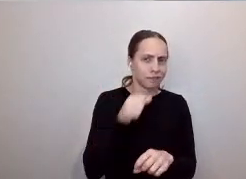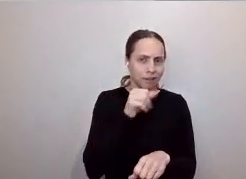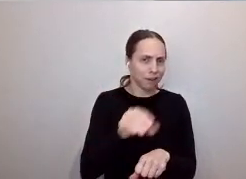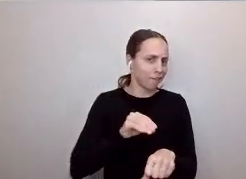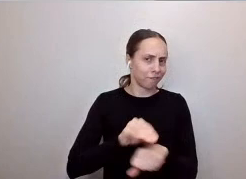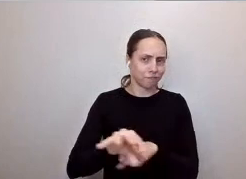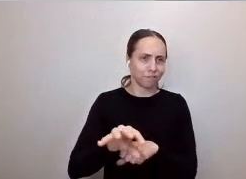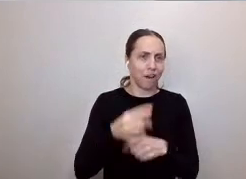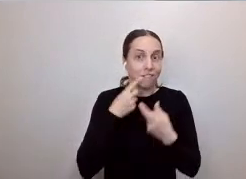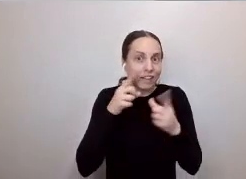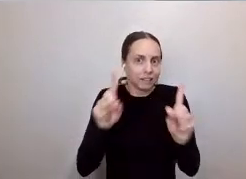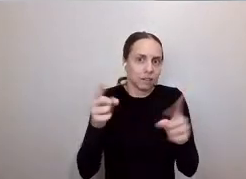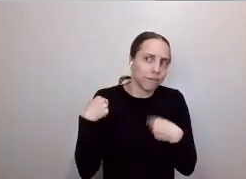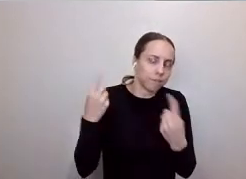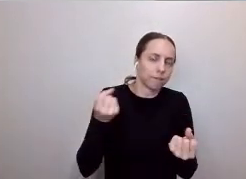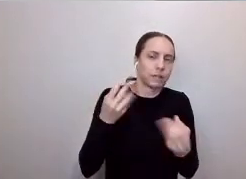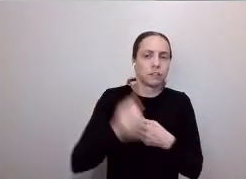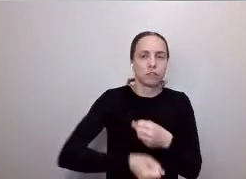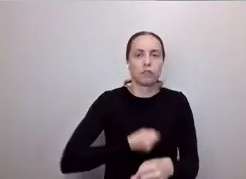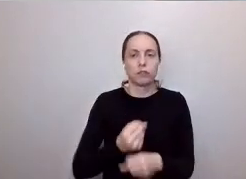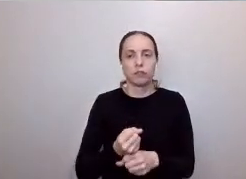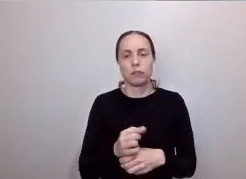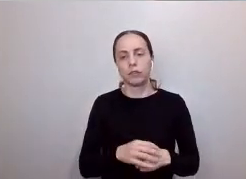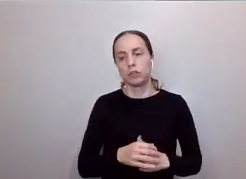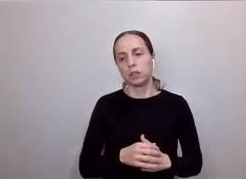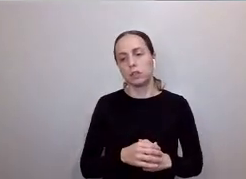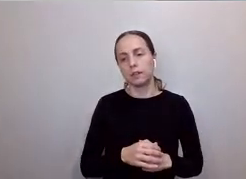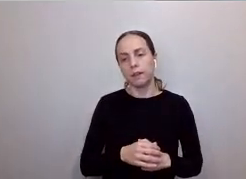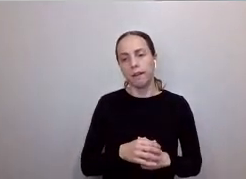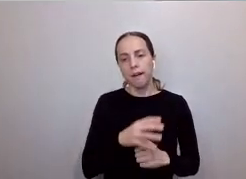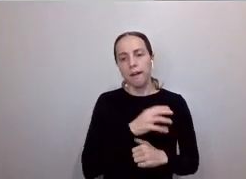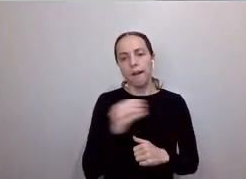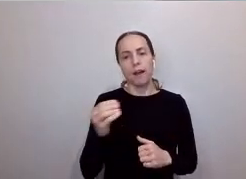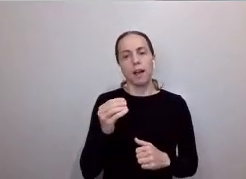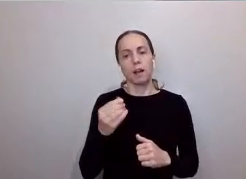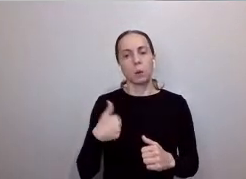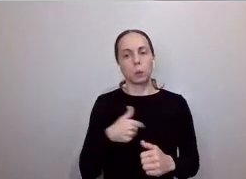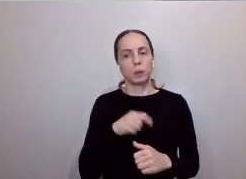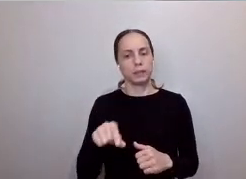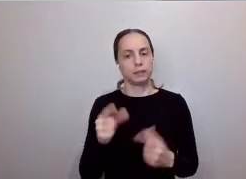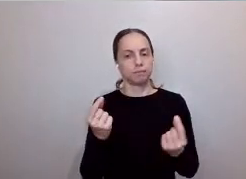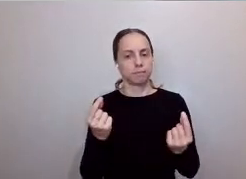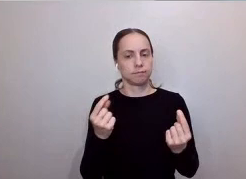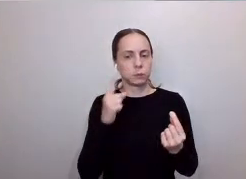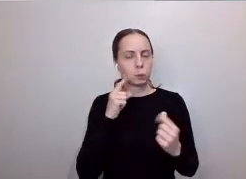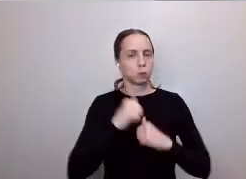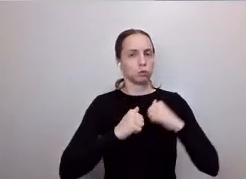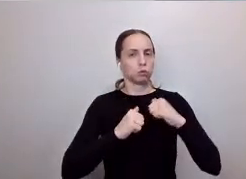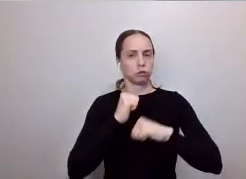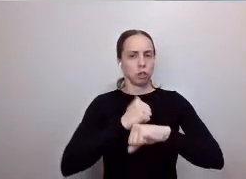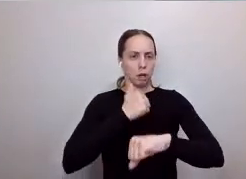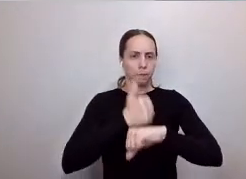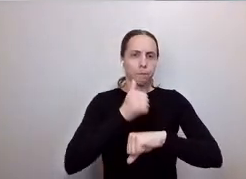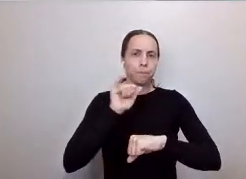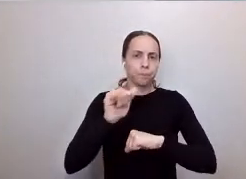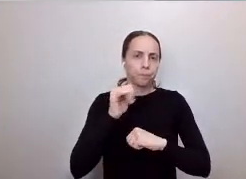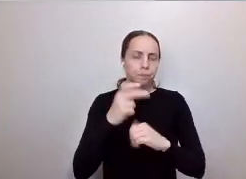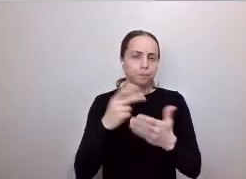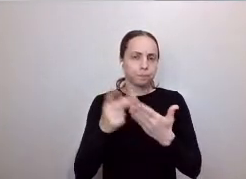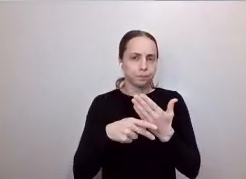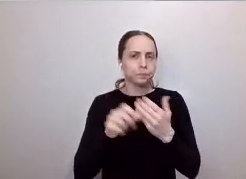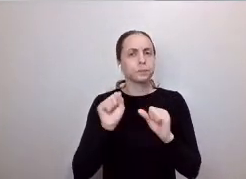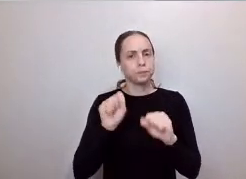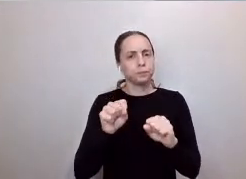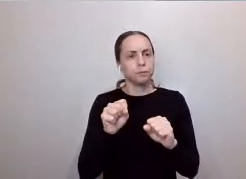years, and what we need to do to structure this program so that it can effectively deliver